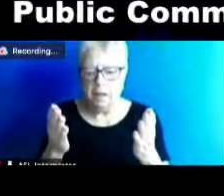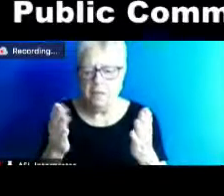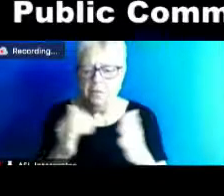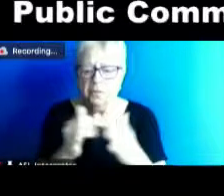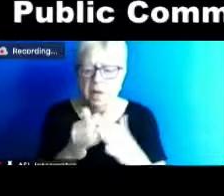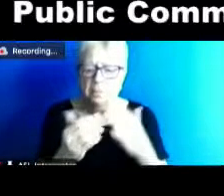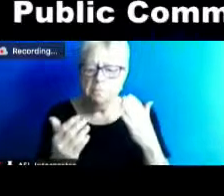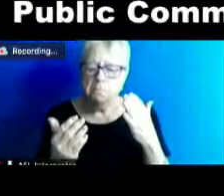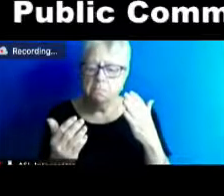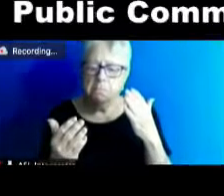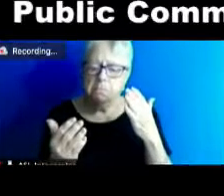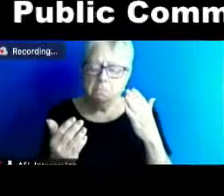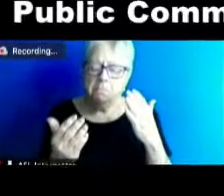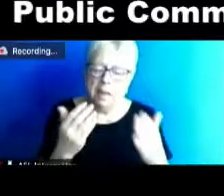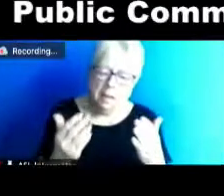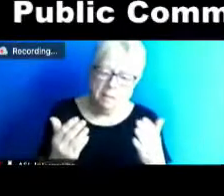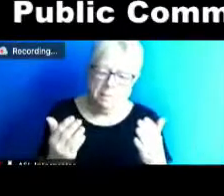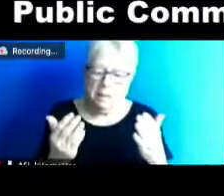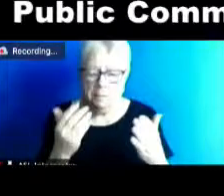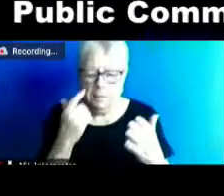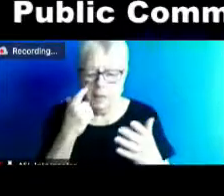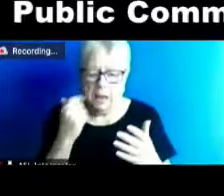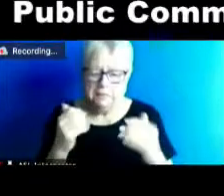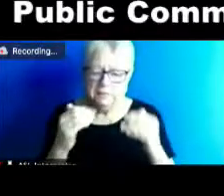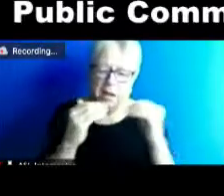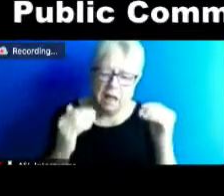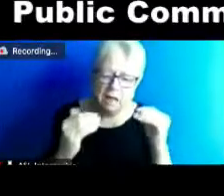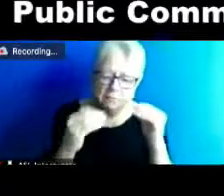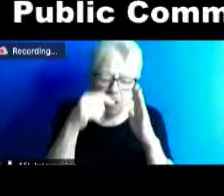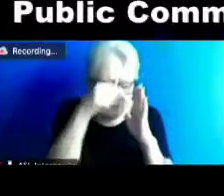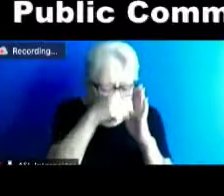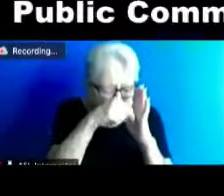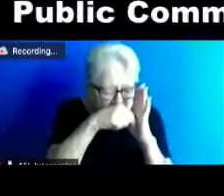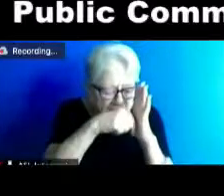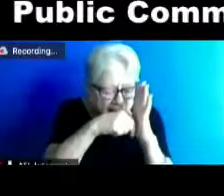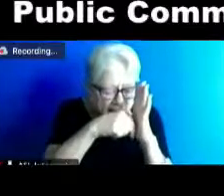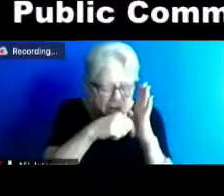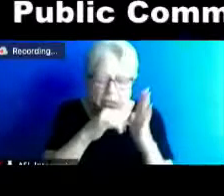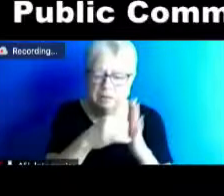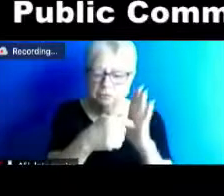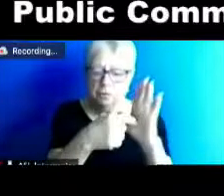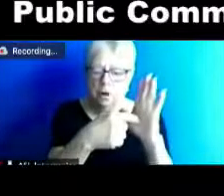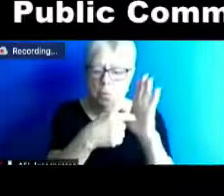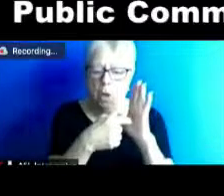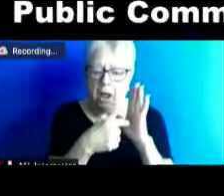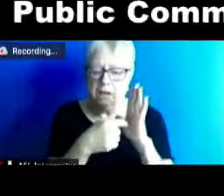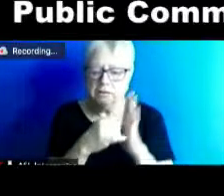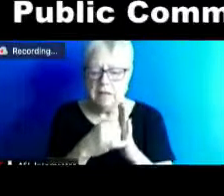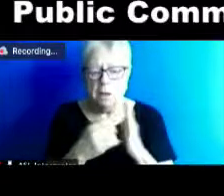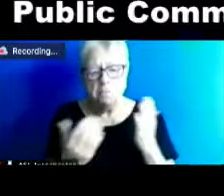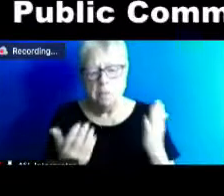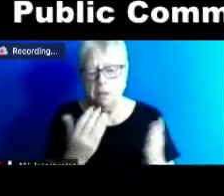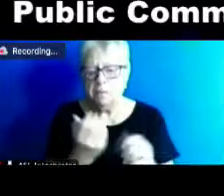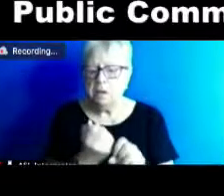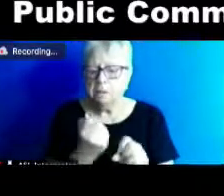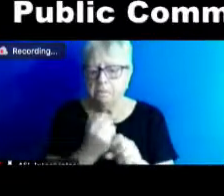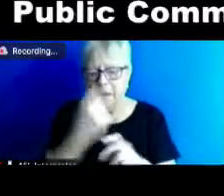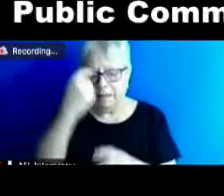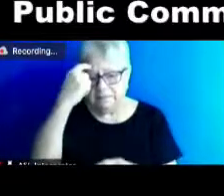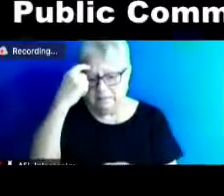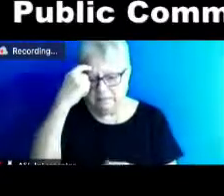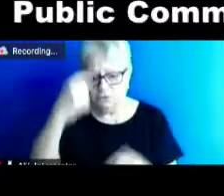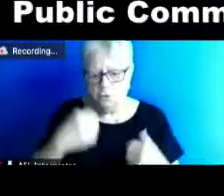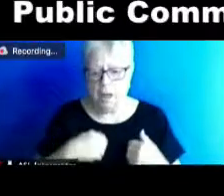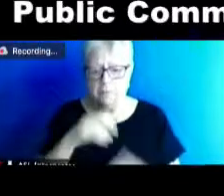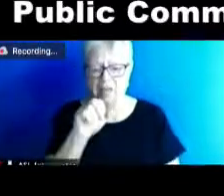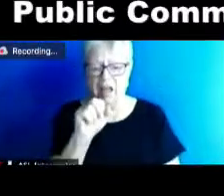perhaps because of the level of detail that this would entail, that perhaps it makes sense to have a